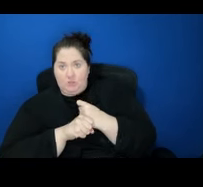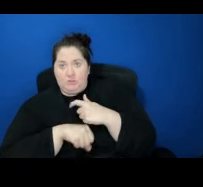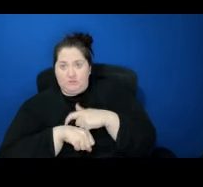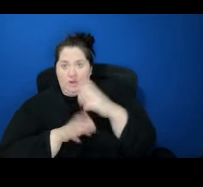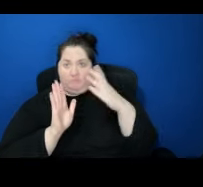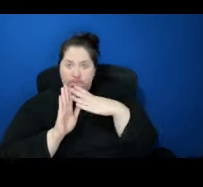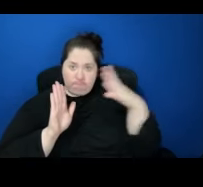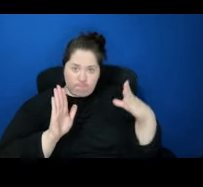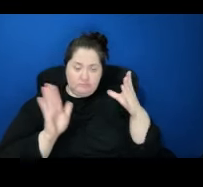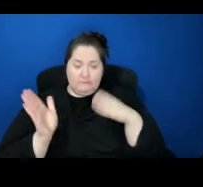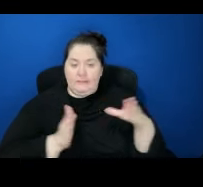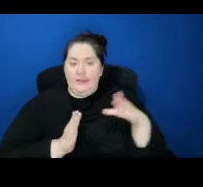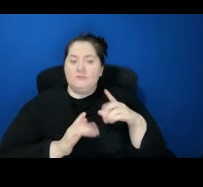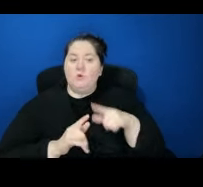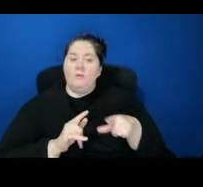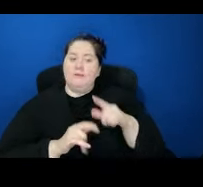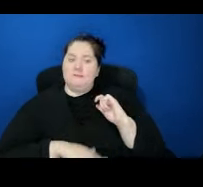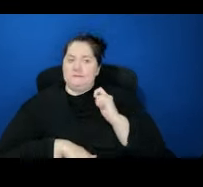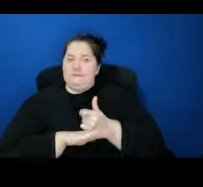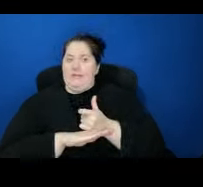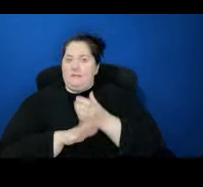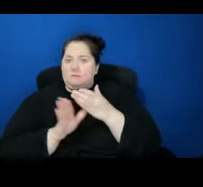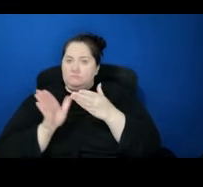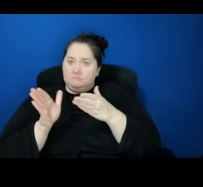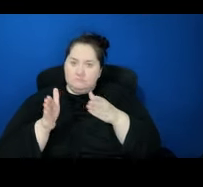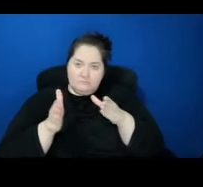So this is really setting the course toward